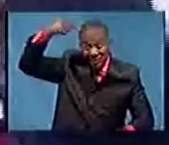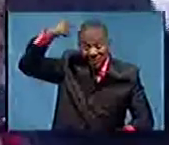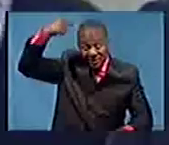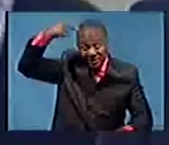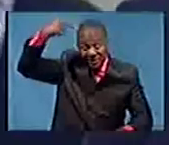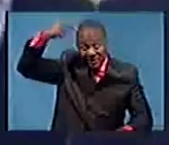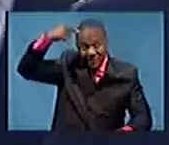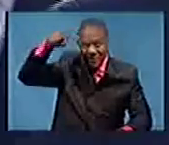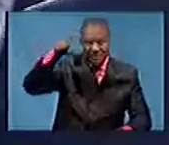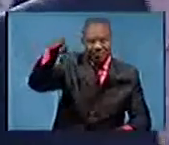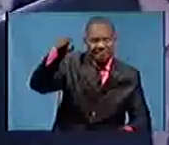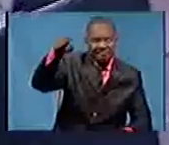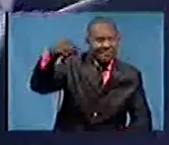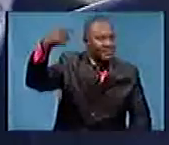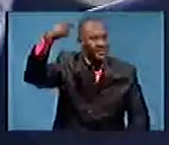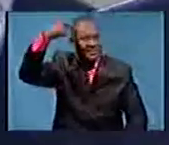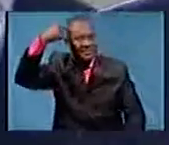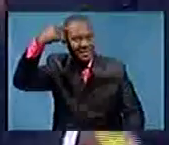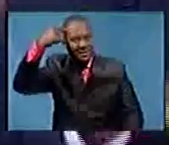My Lord Akutobamfu,